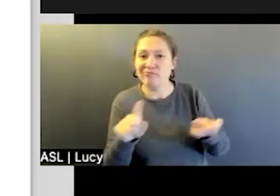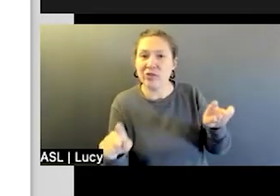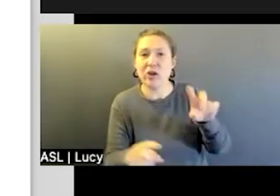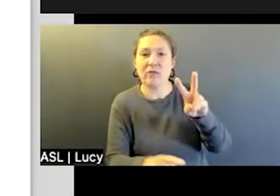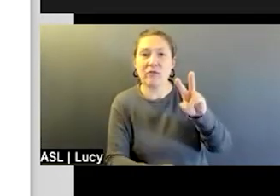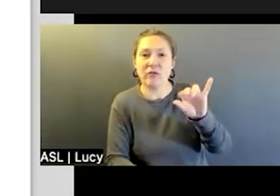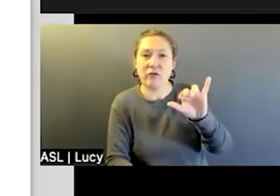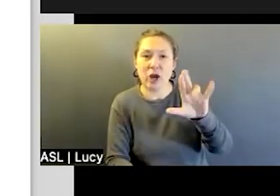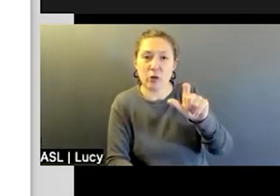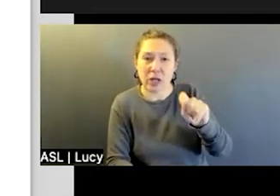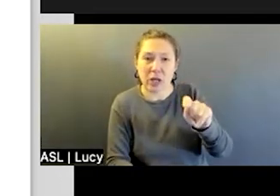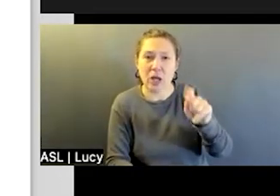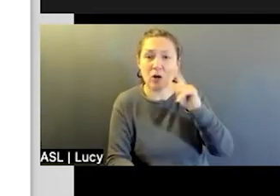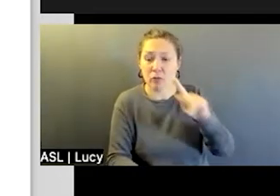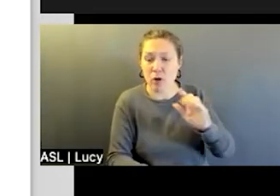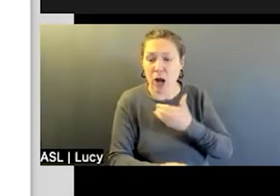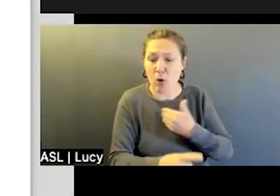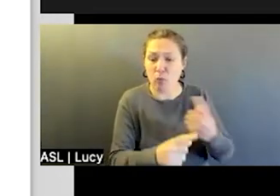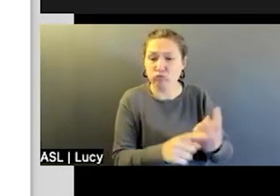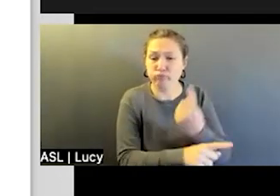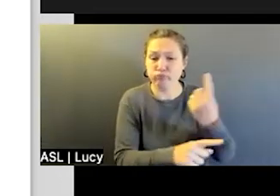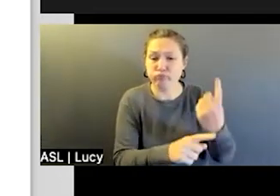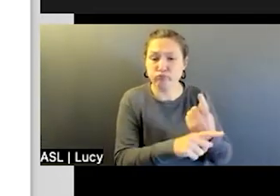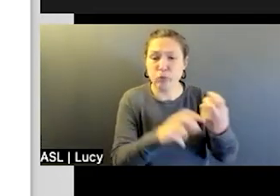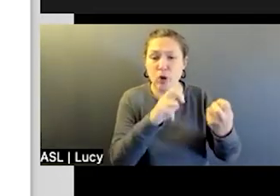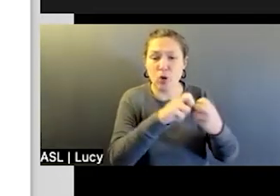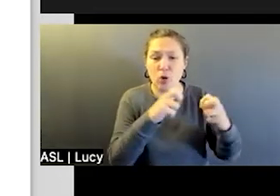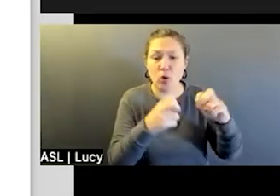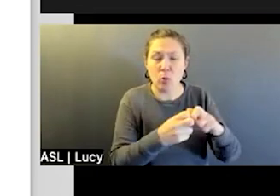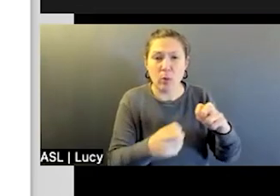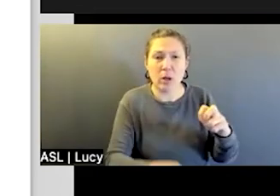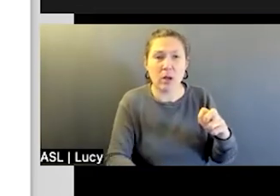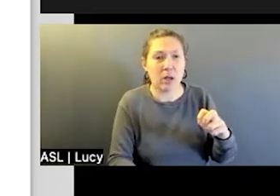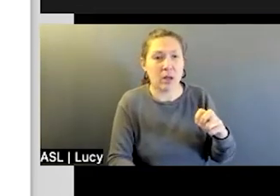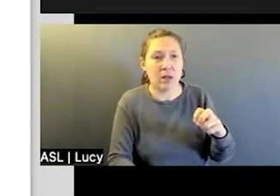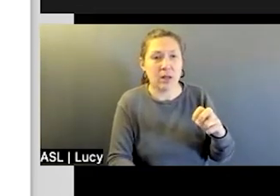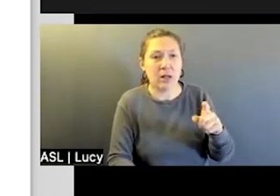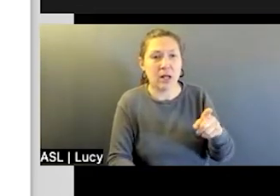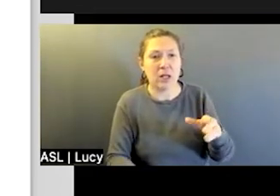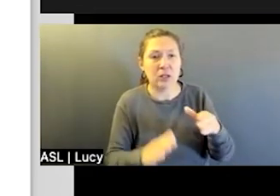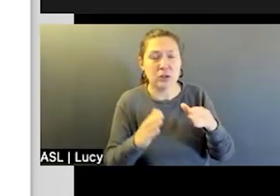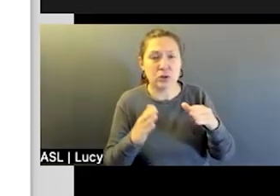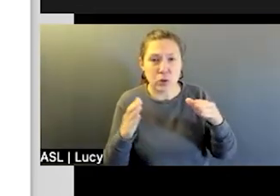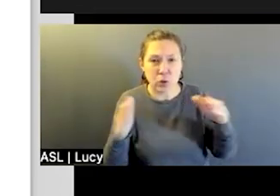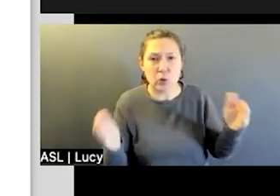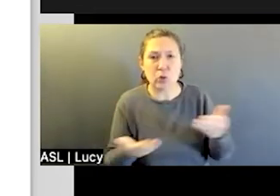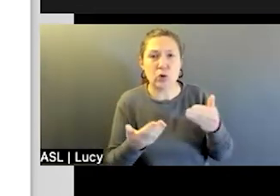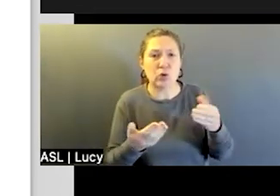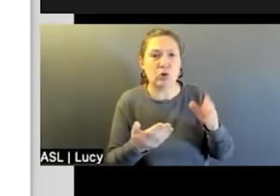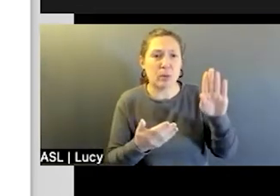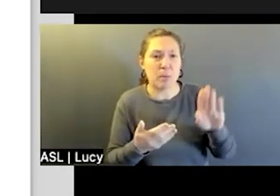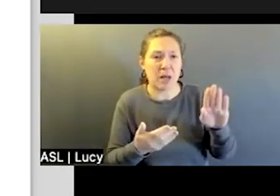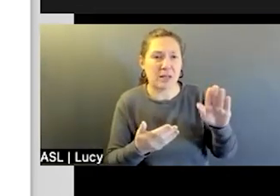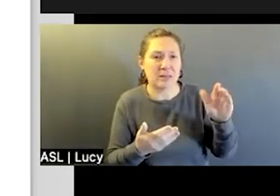actually introduced in Boston in the 1950s, the so-called fixed job